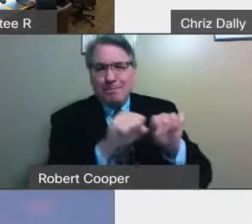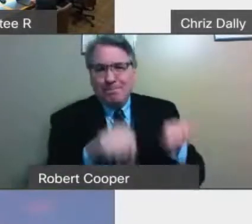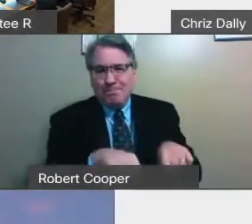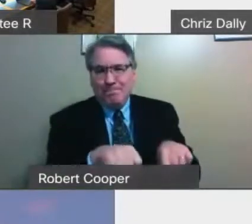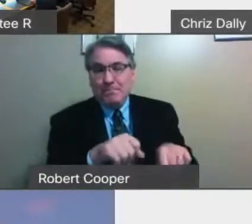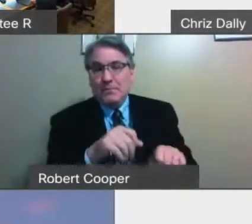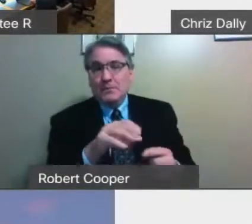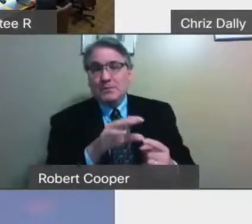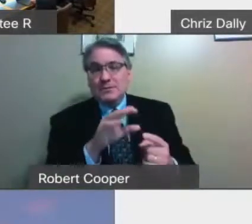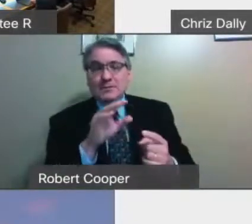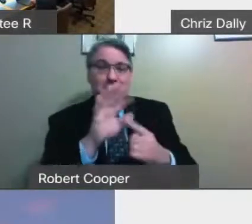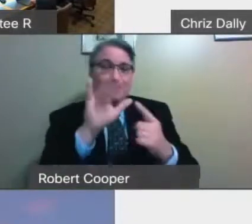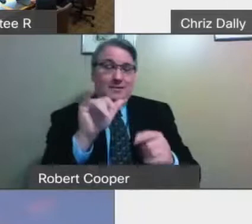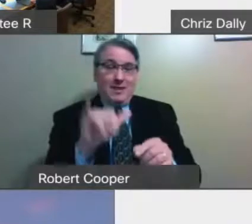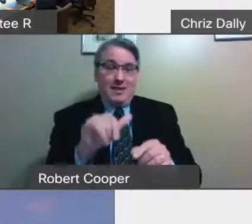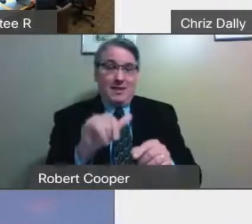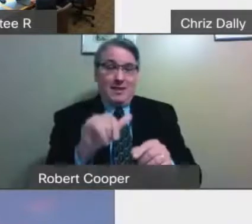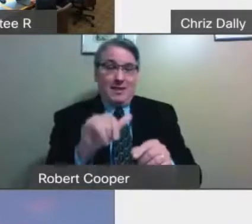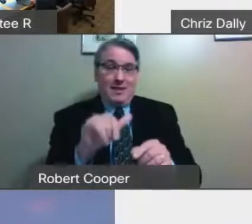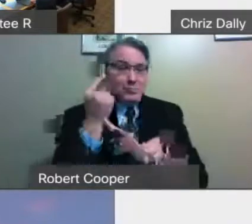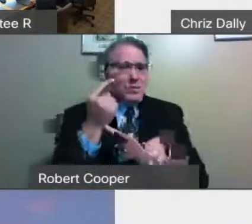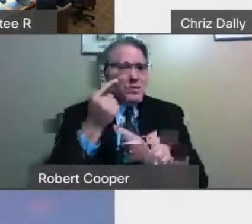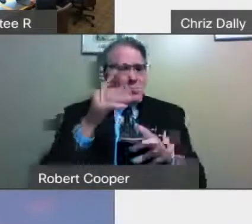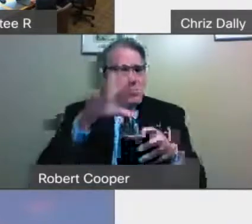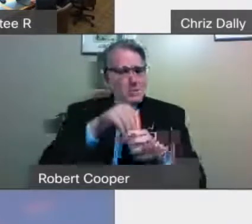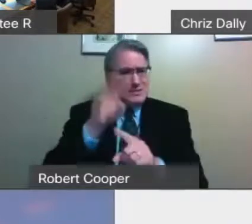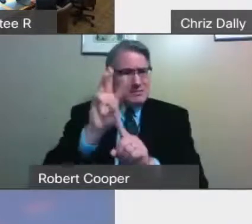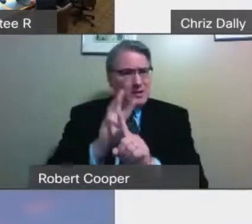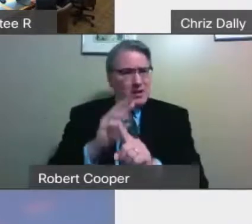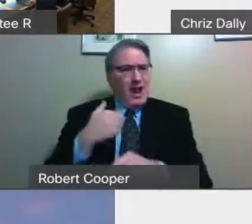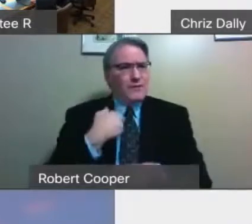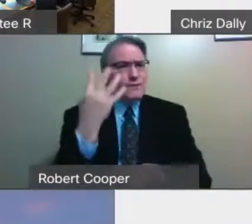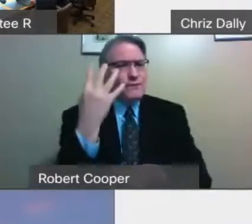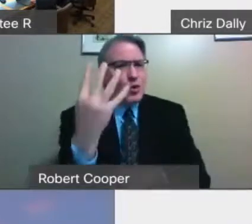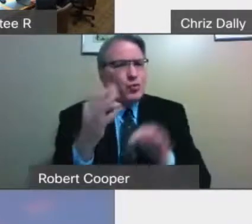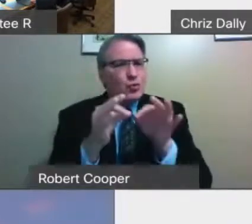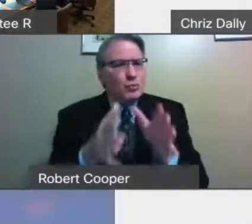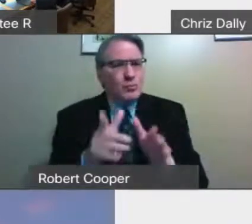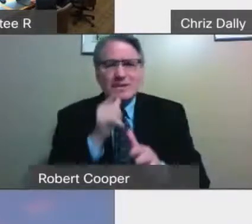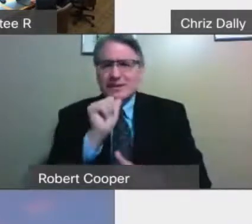mostly working on the interpreters that are abusing the system that we currently have.